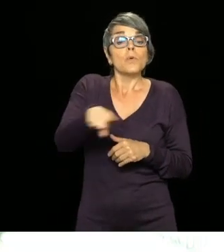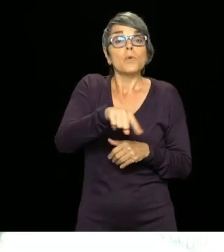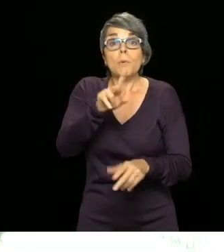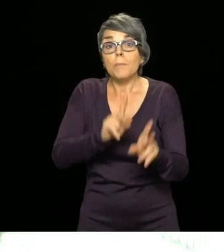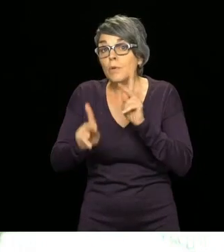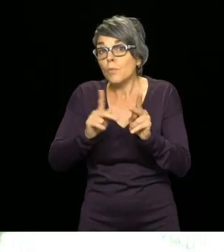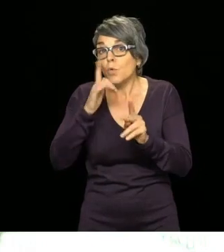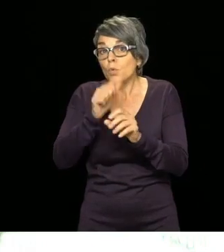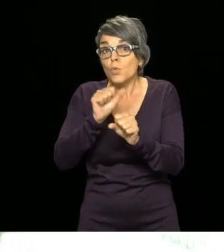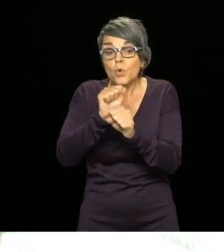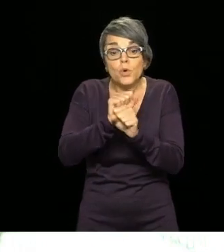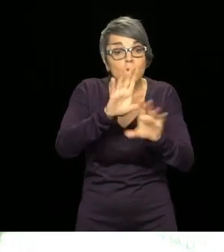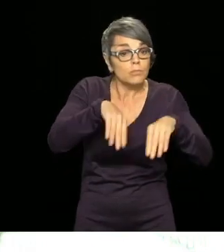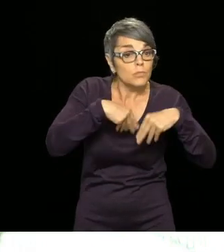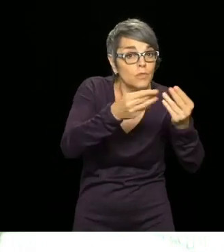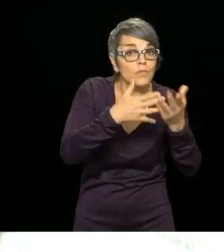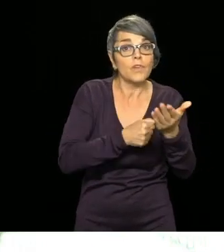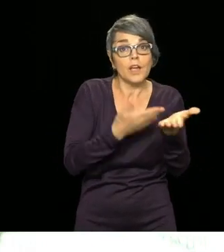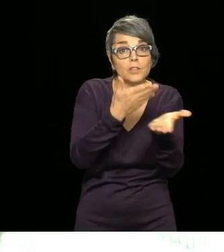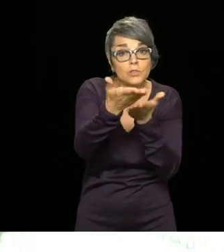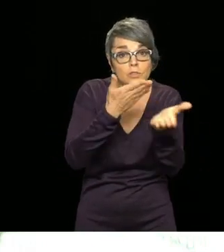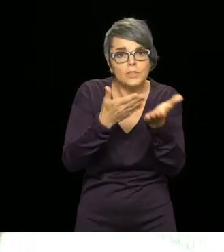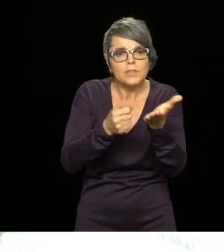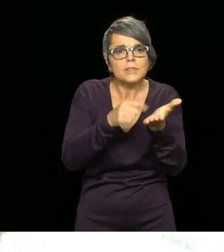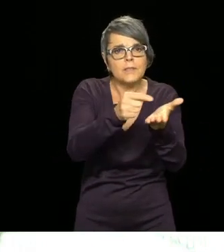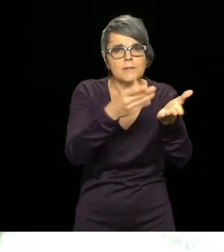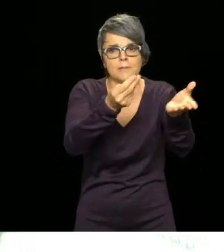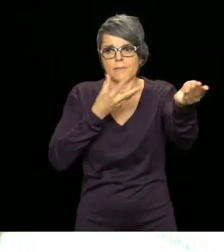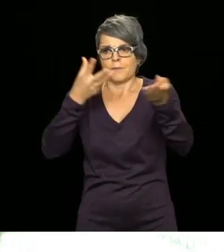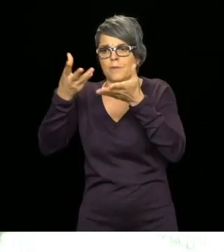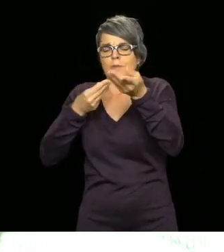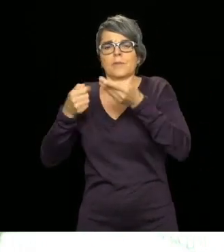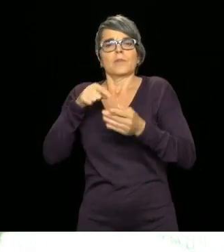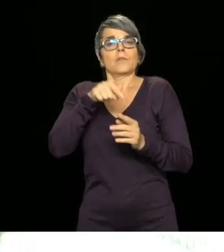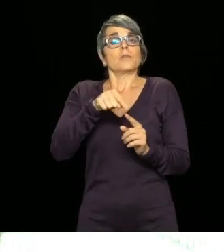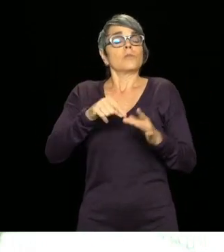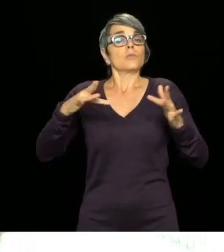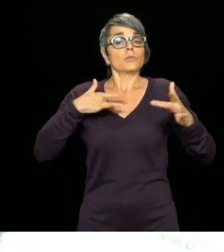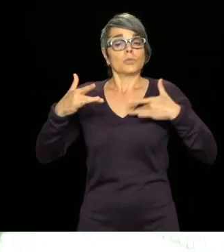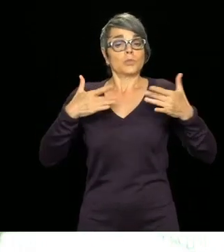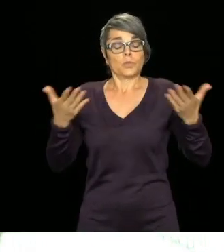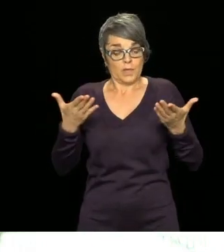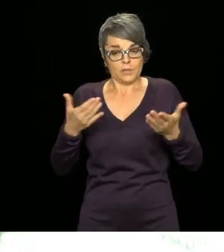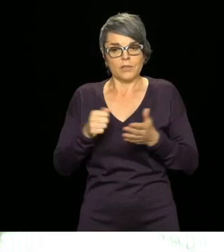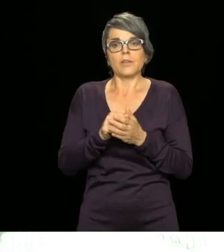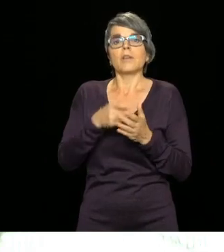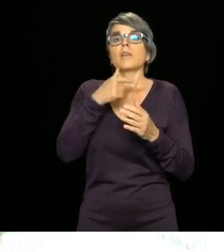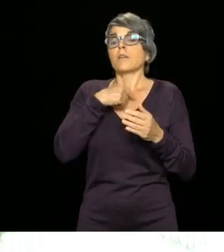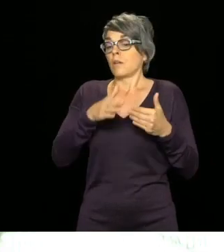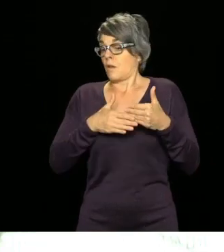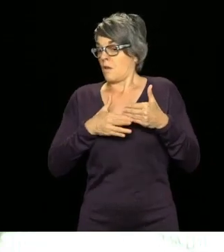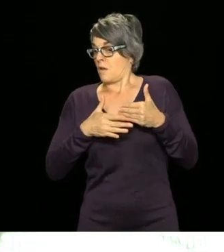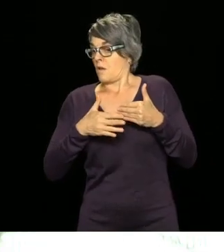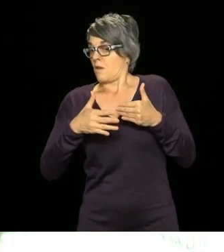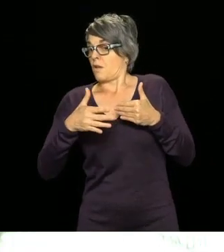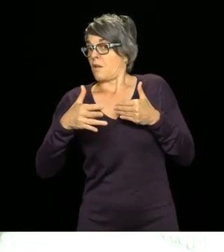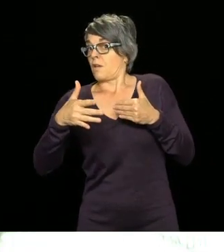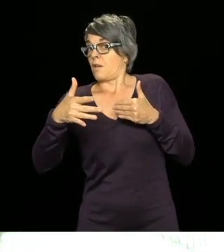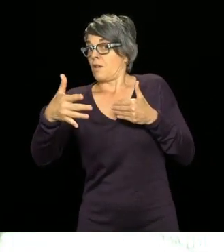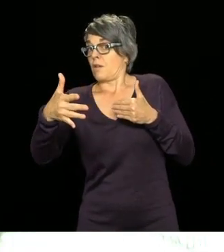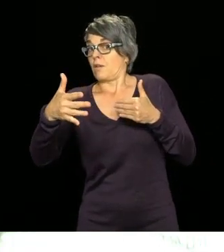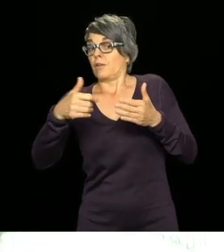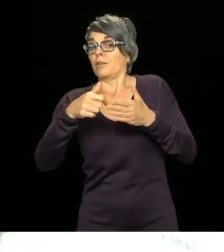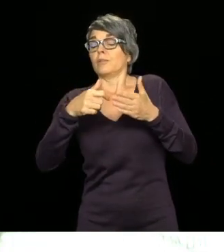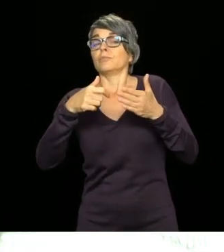us that what they're most worried about is a tsunami of demand for their help that will happen once the lockdown is